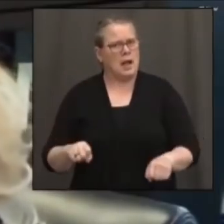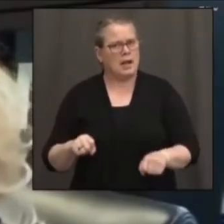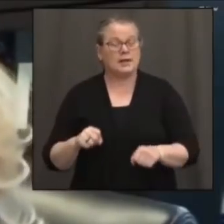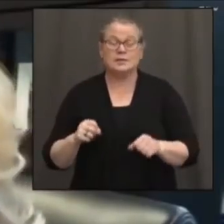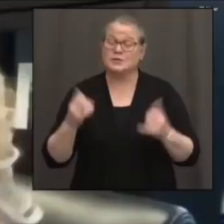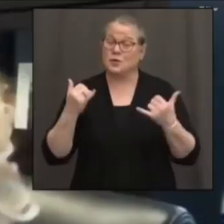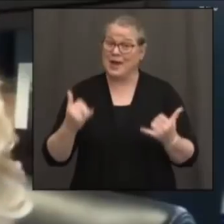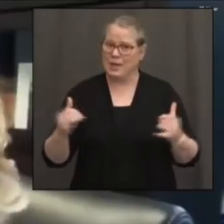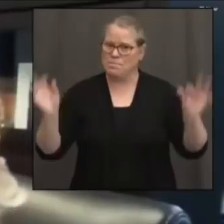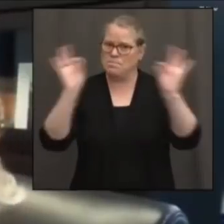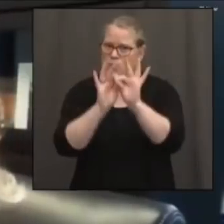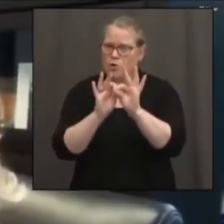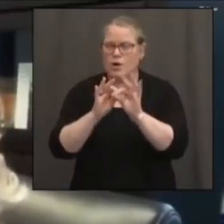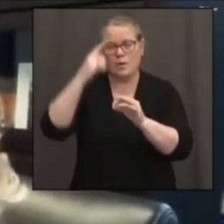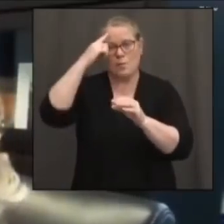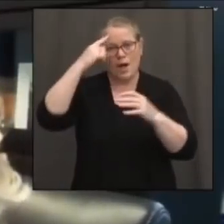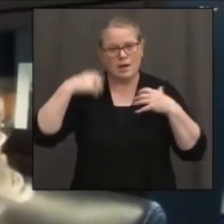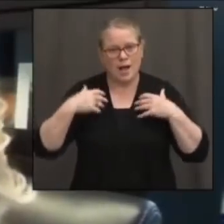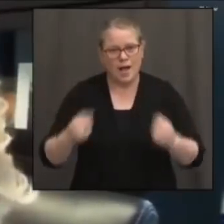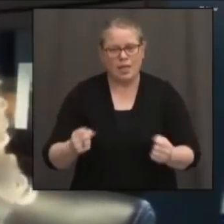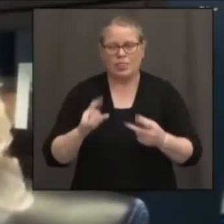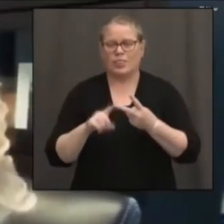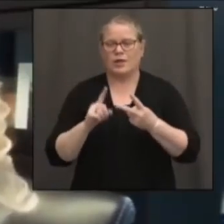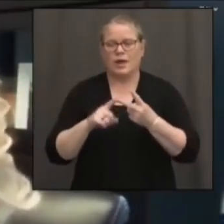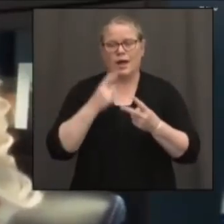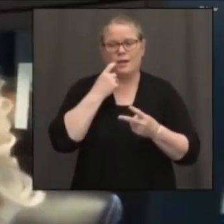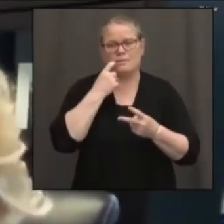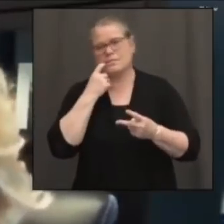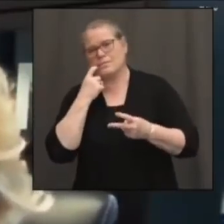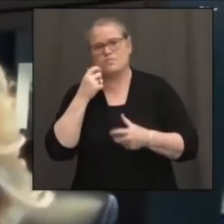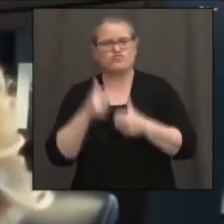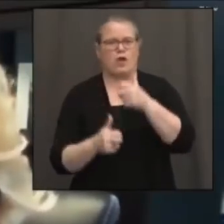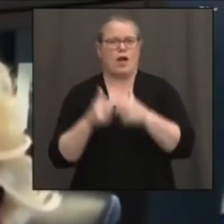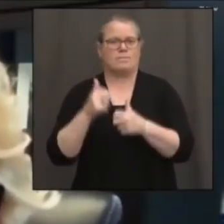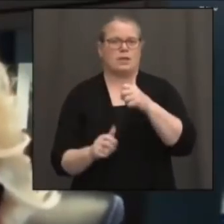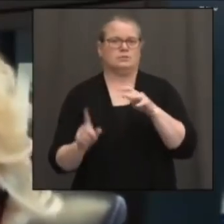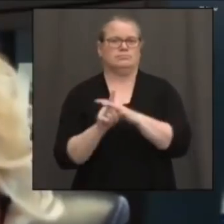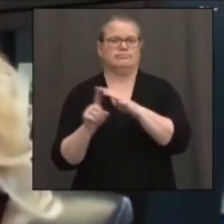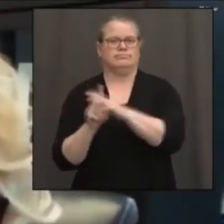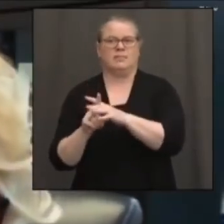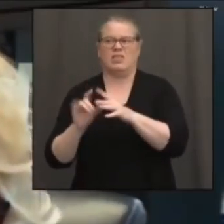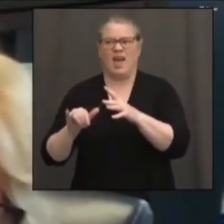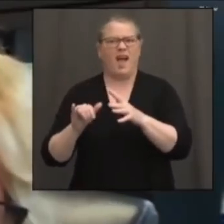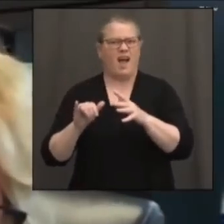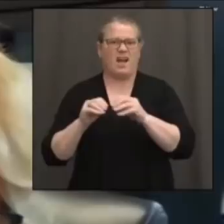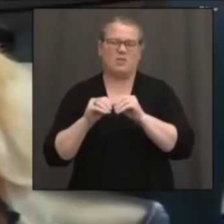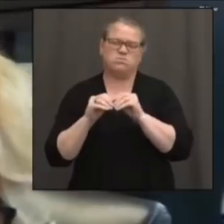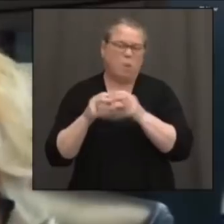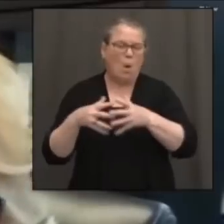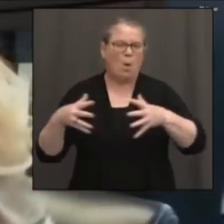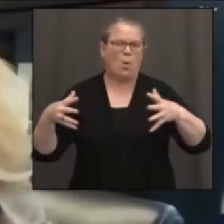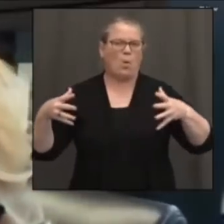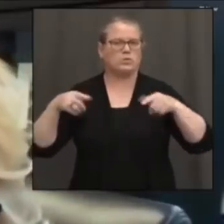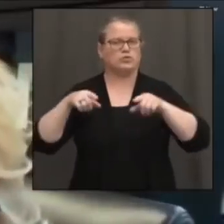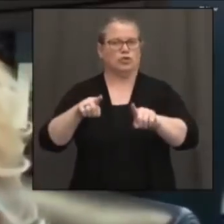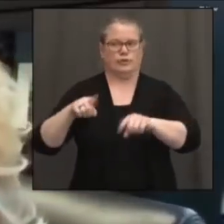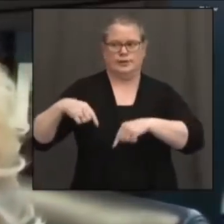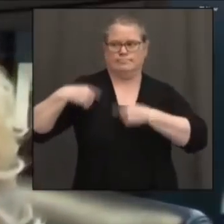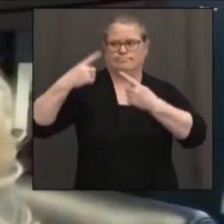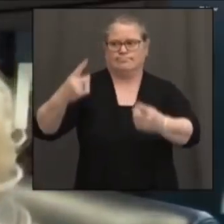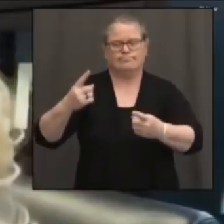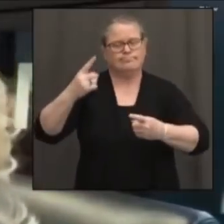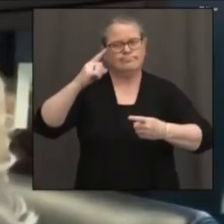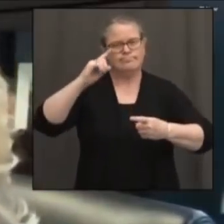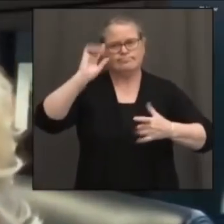abuse issues that really have just been astronomical through this whole COVID pandemic. People